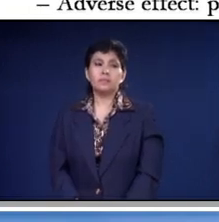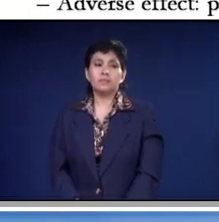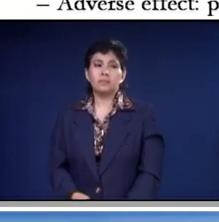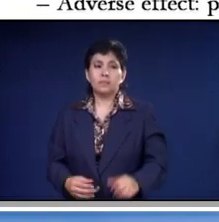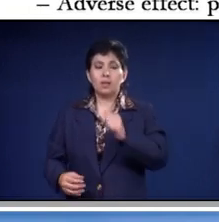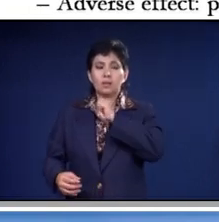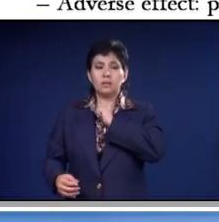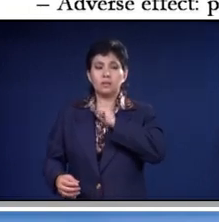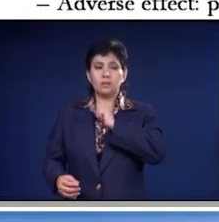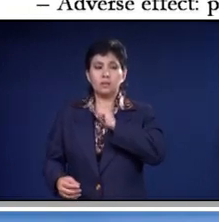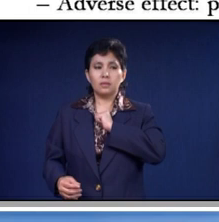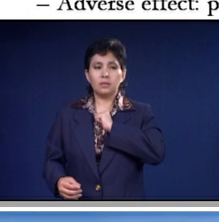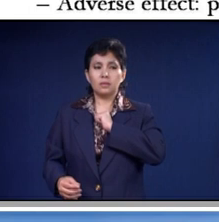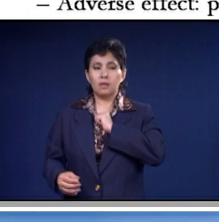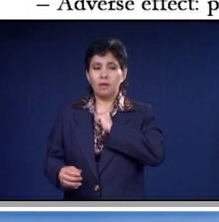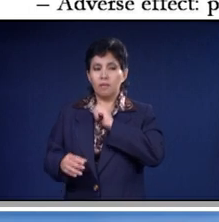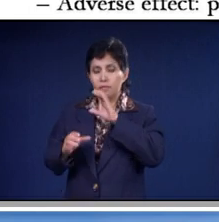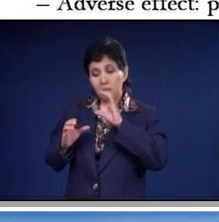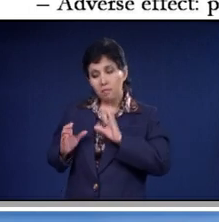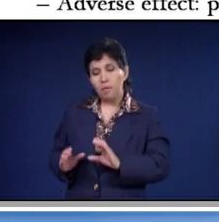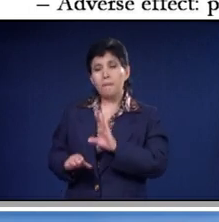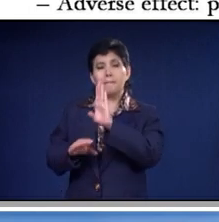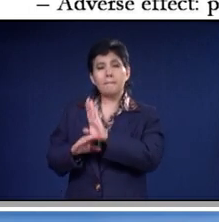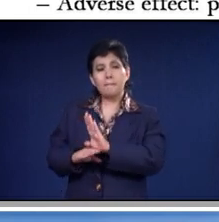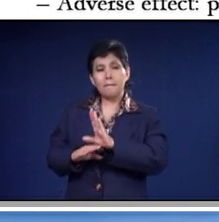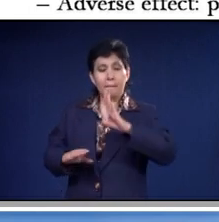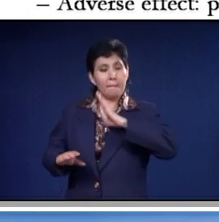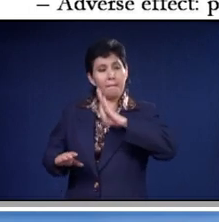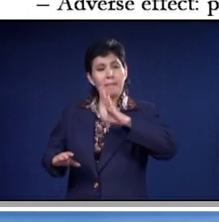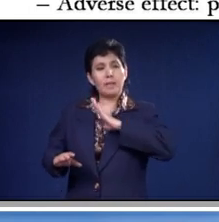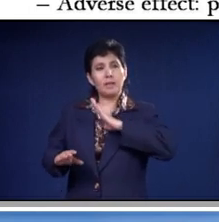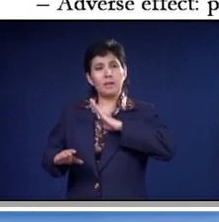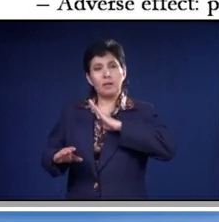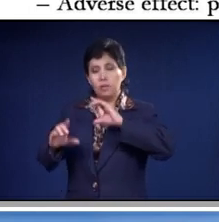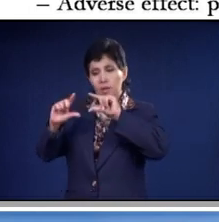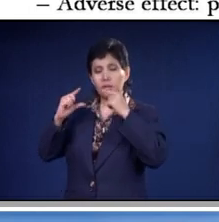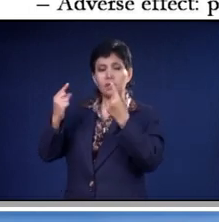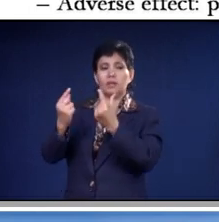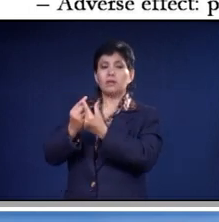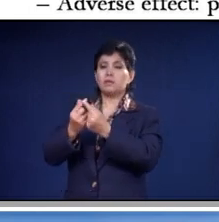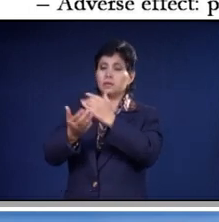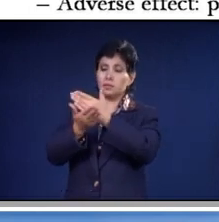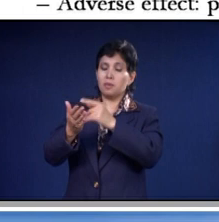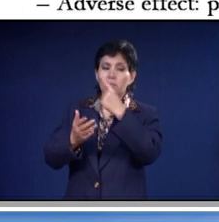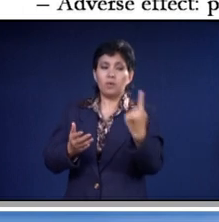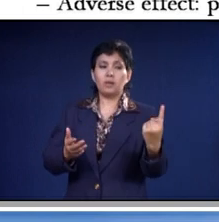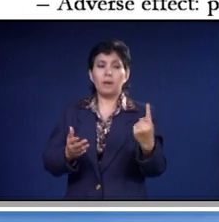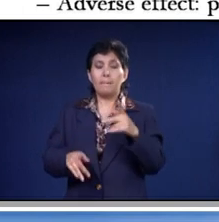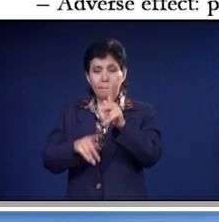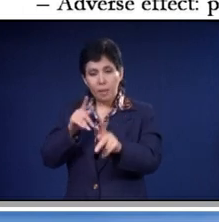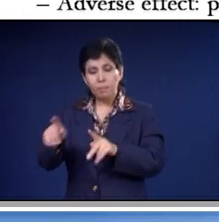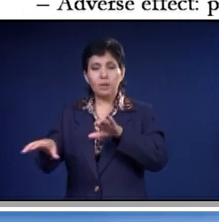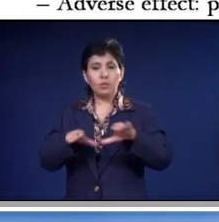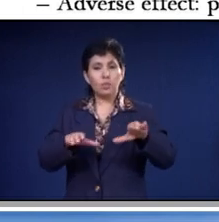Or self-fulfilling prophecy, we tend to want to categorize someone or something, so people do what